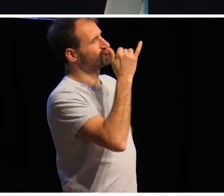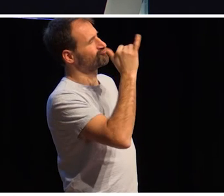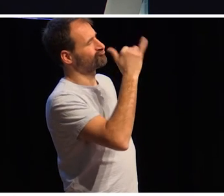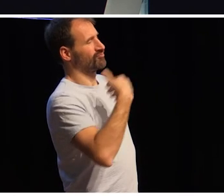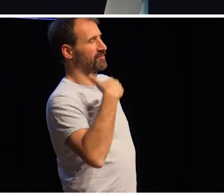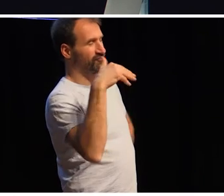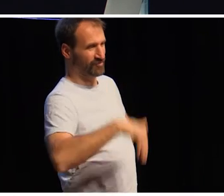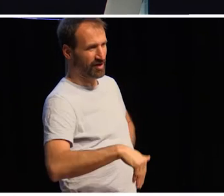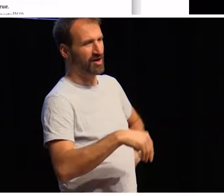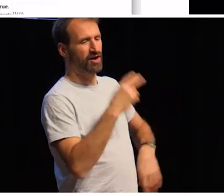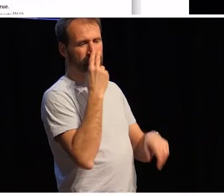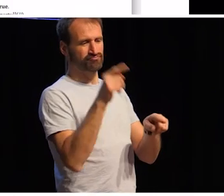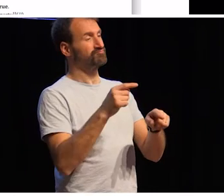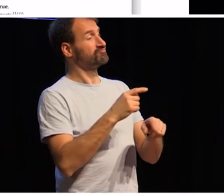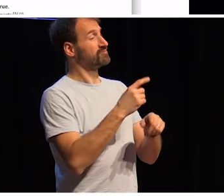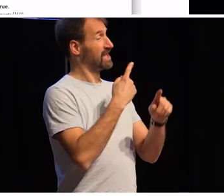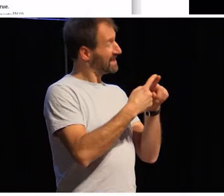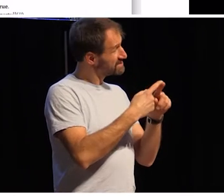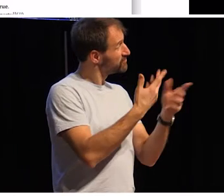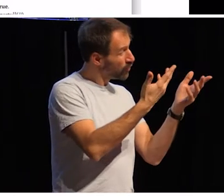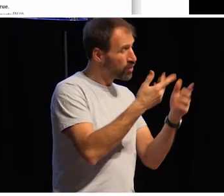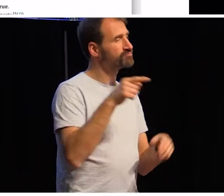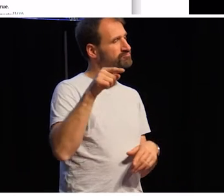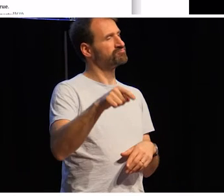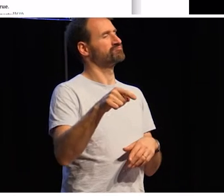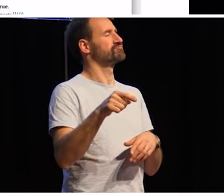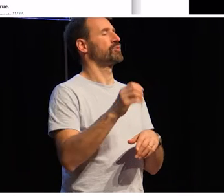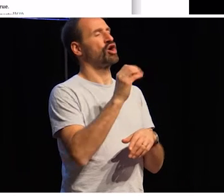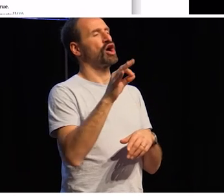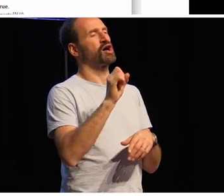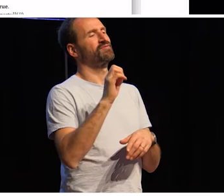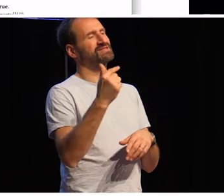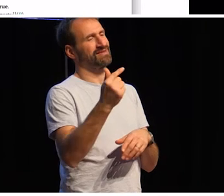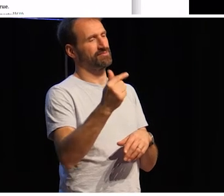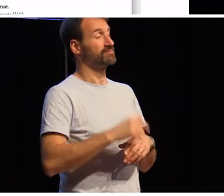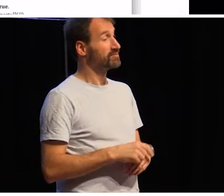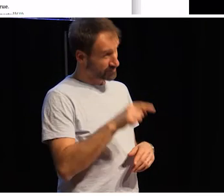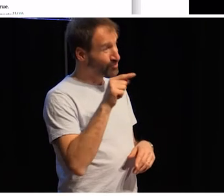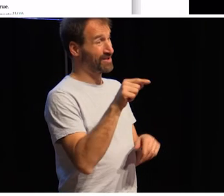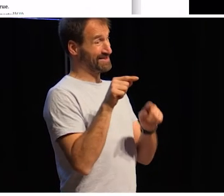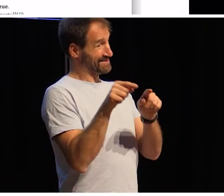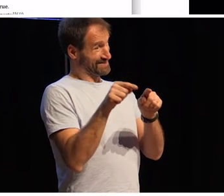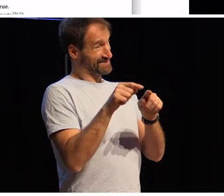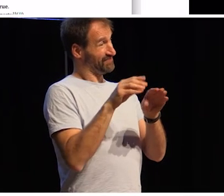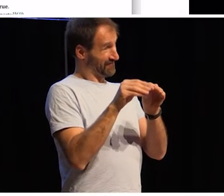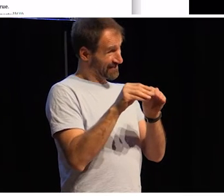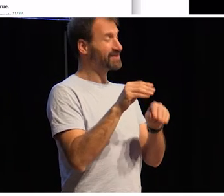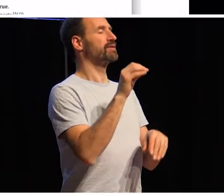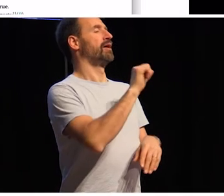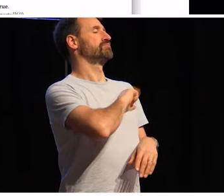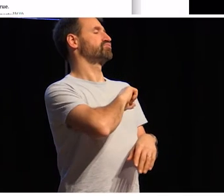offset. So we can use that, and we save doing these long drawn-out steps from the specification.